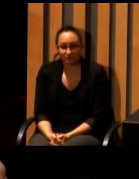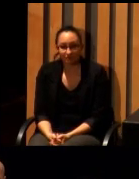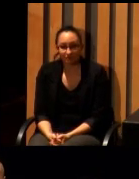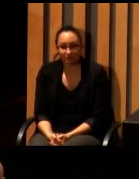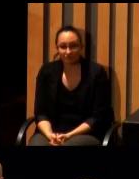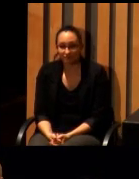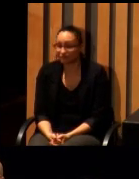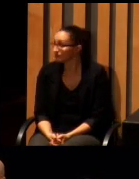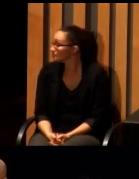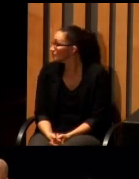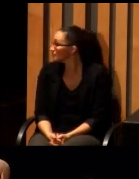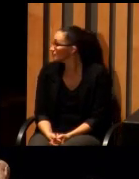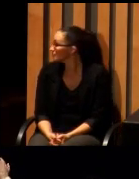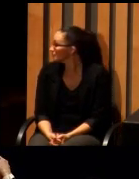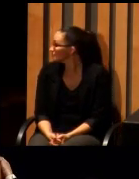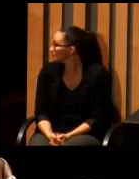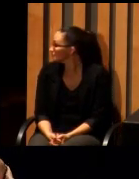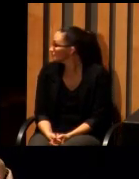Thank you. Anybody want to respond?